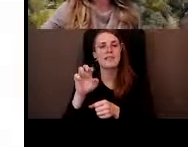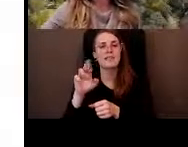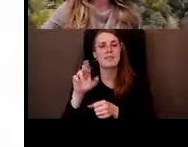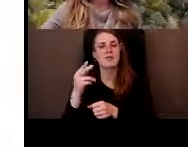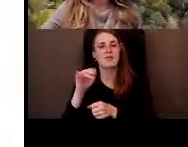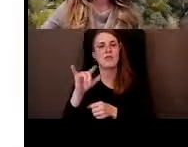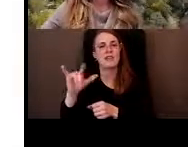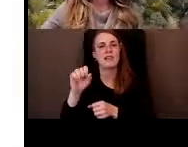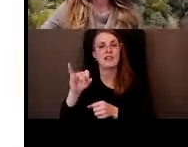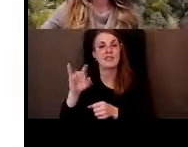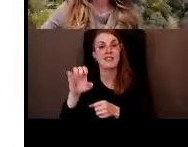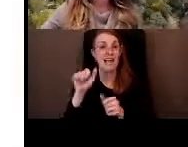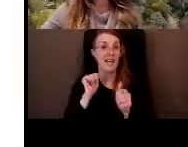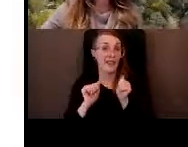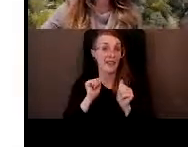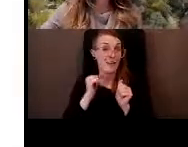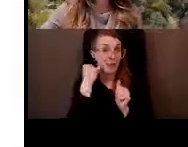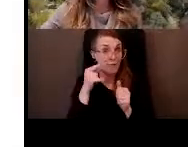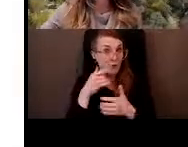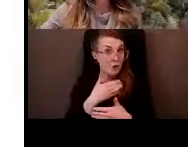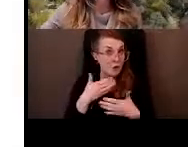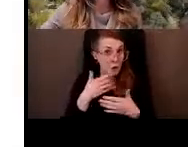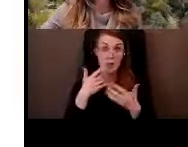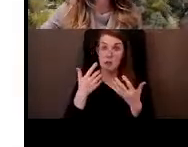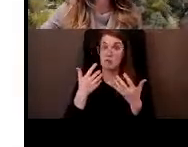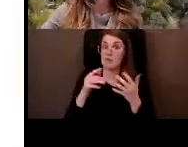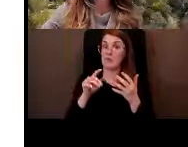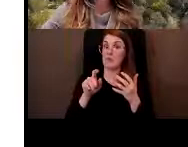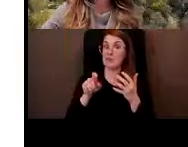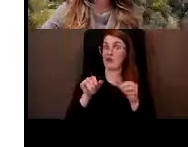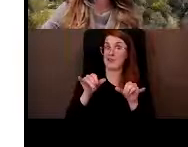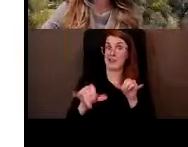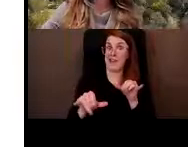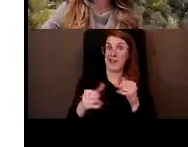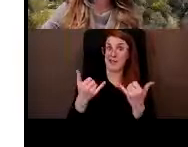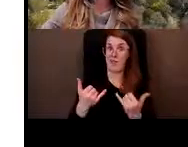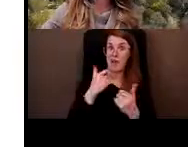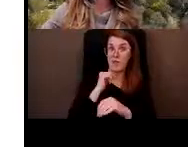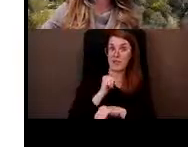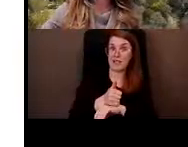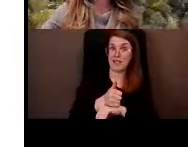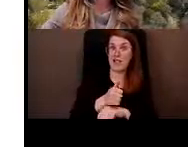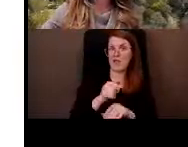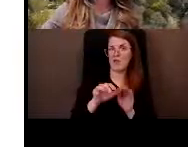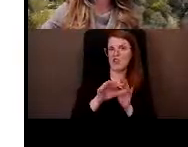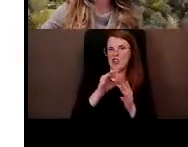in the park, should we keep it where it is, which is A? Or should it belong